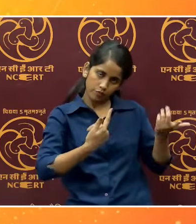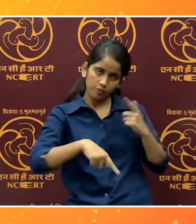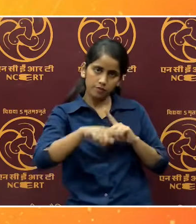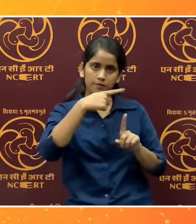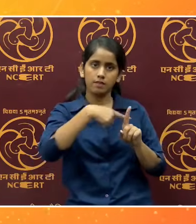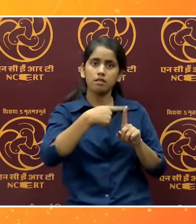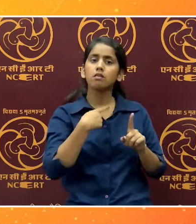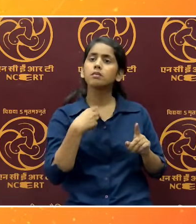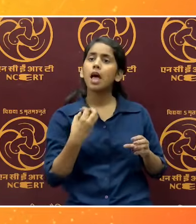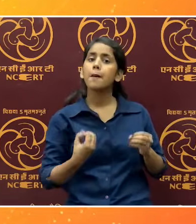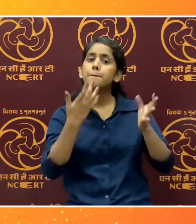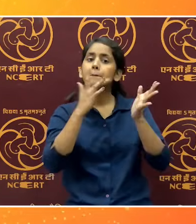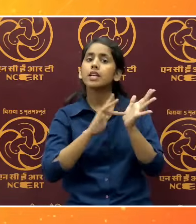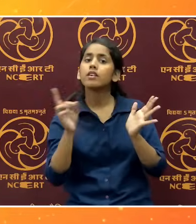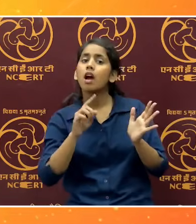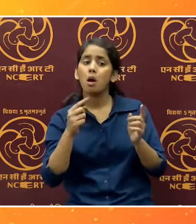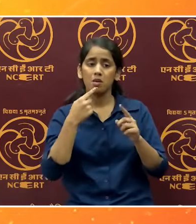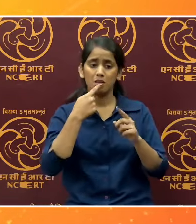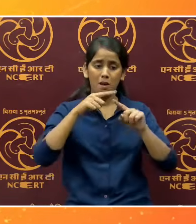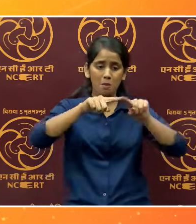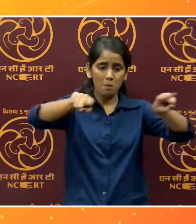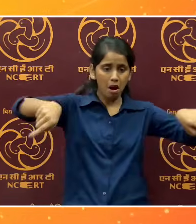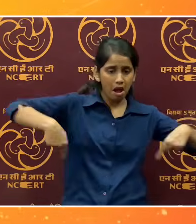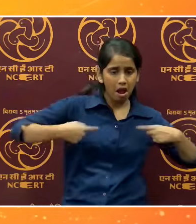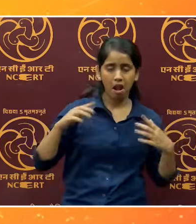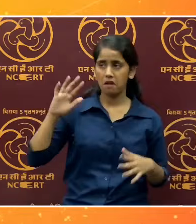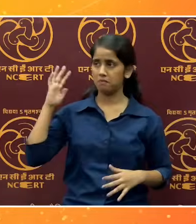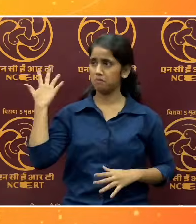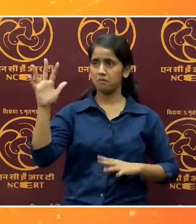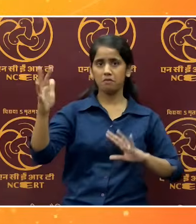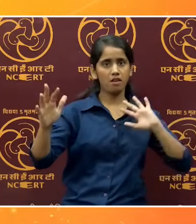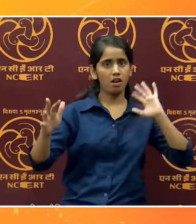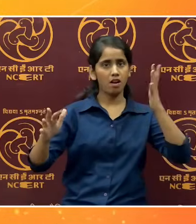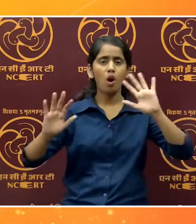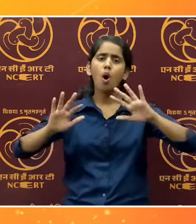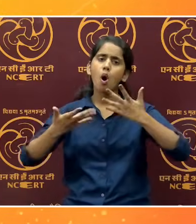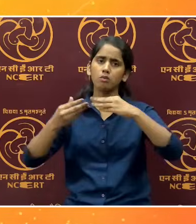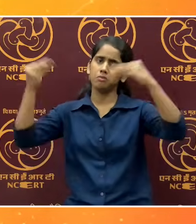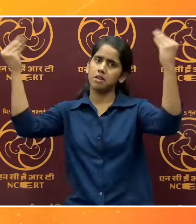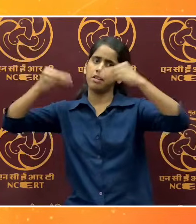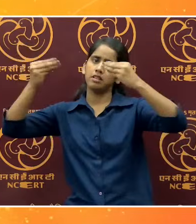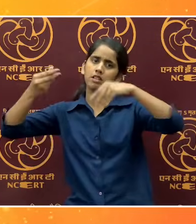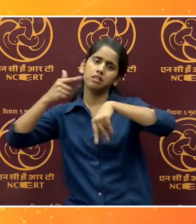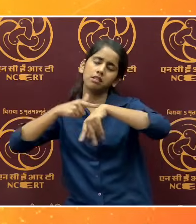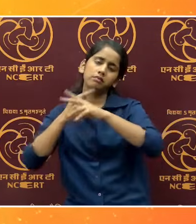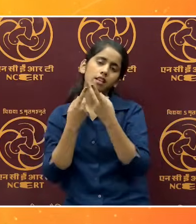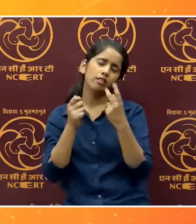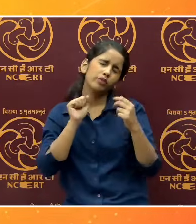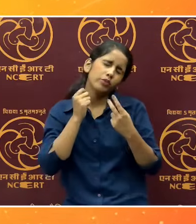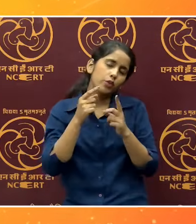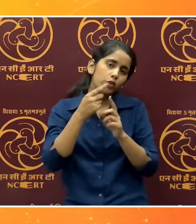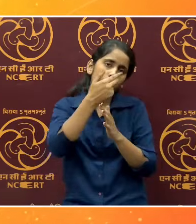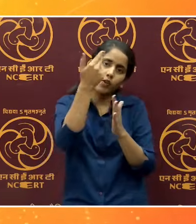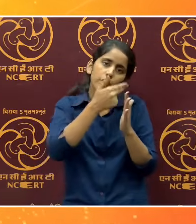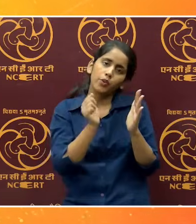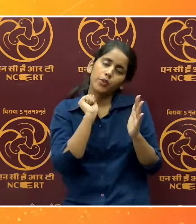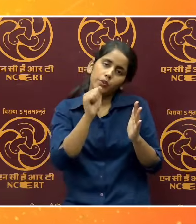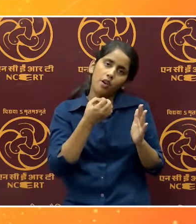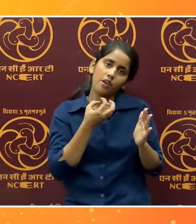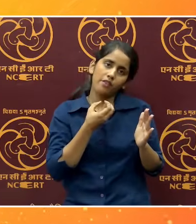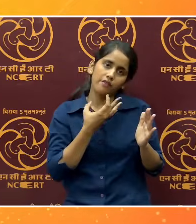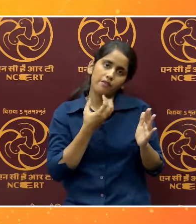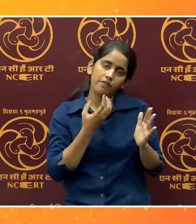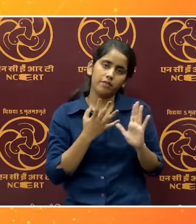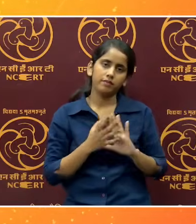happy, like a pond, a forest or a rainy area. Second, draw your frog. Draw a frog in